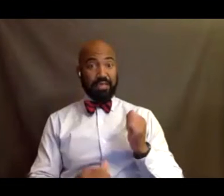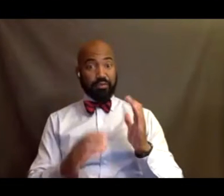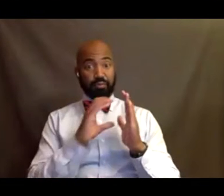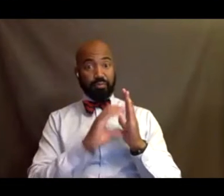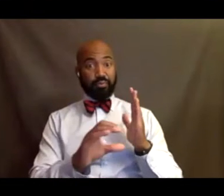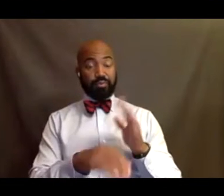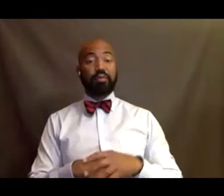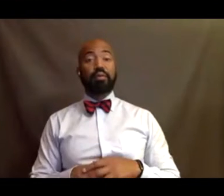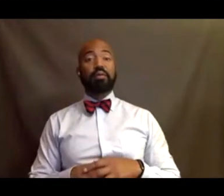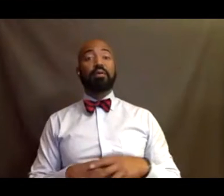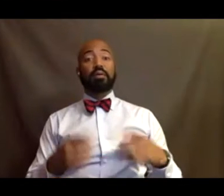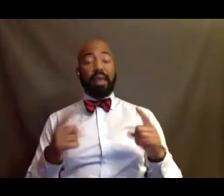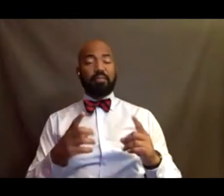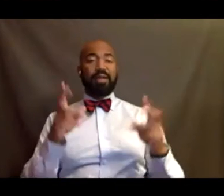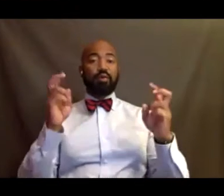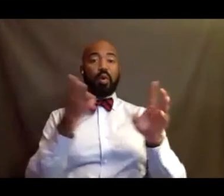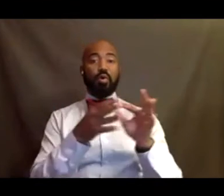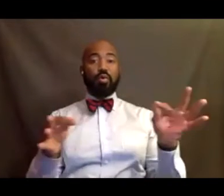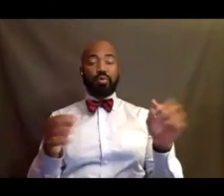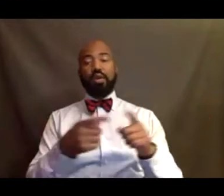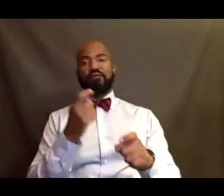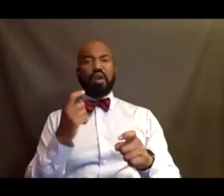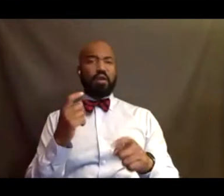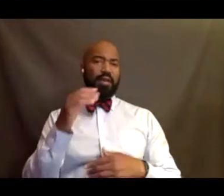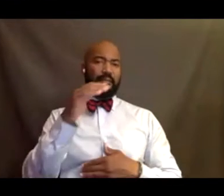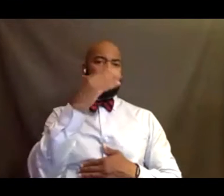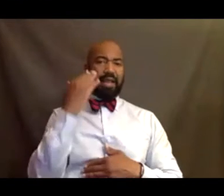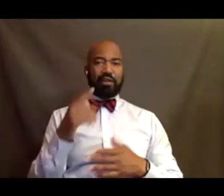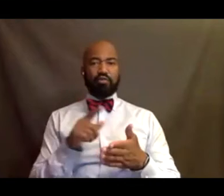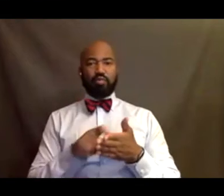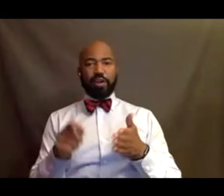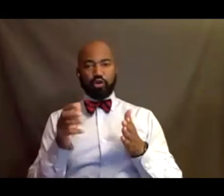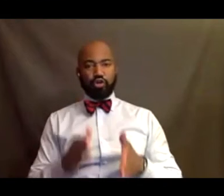writer. You know, she paid so much homage to the legacy of Black writing to get her to this point.